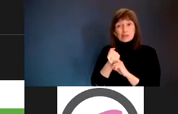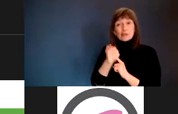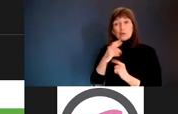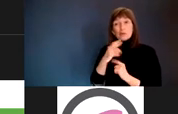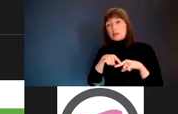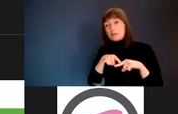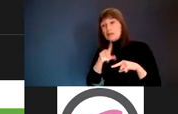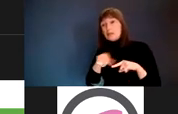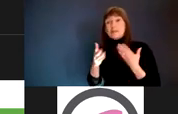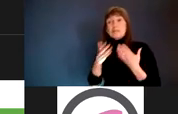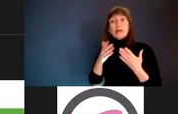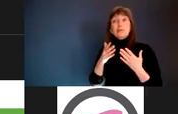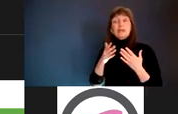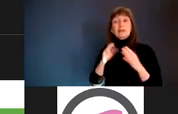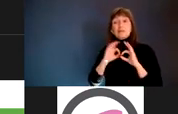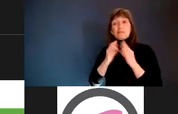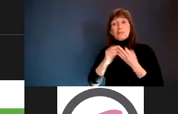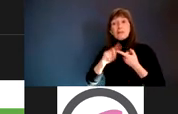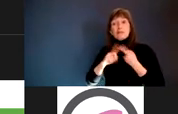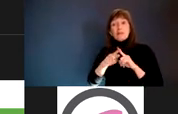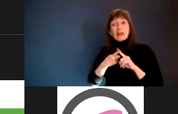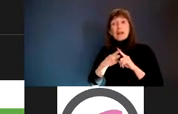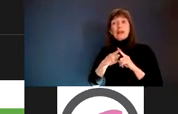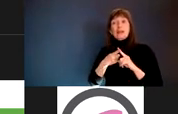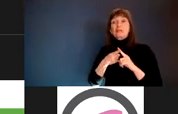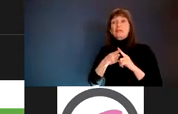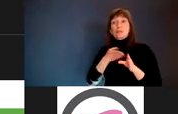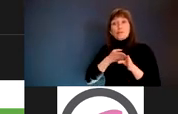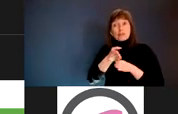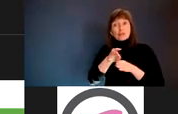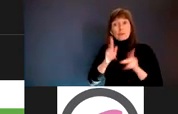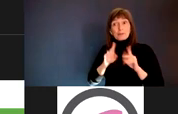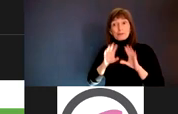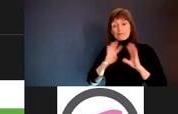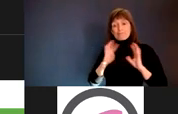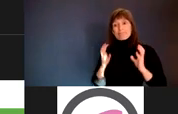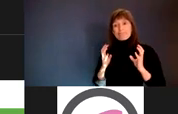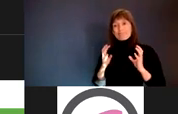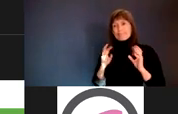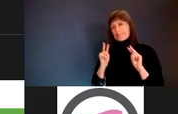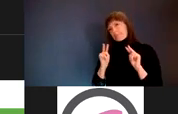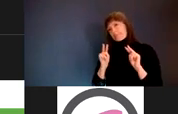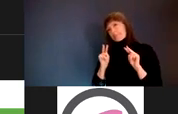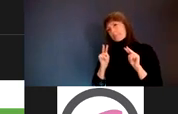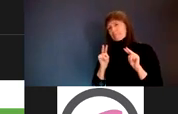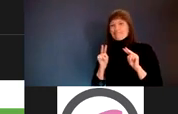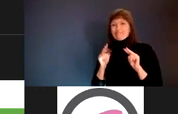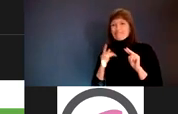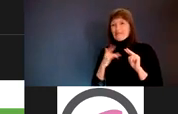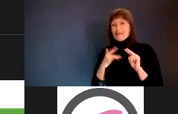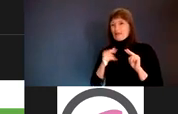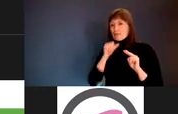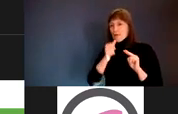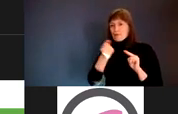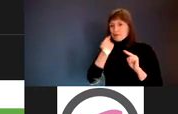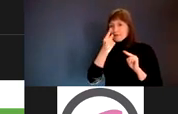circle of care may have determined that this person clinically lacks capacity, until we get to court in 2, 3, 6, or 8 months,